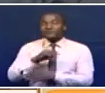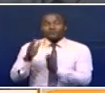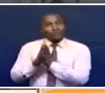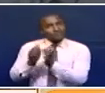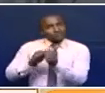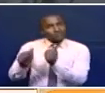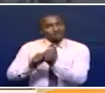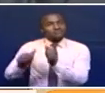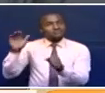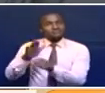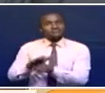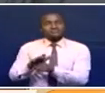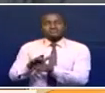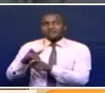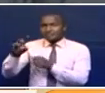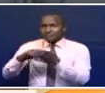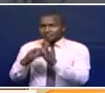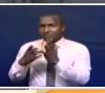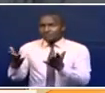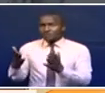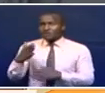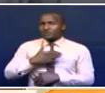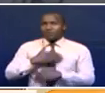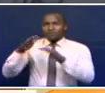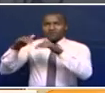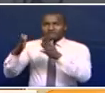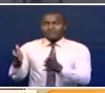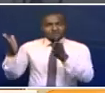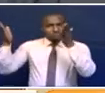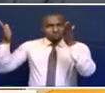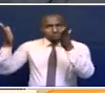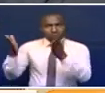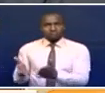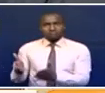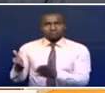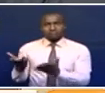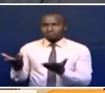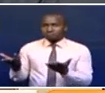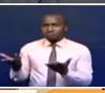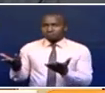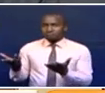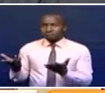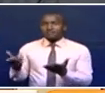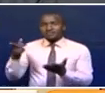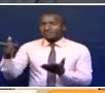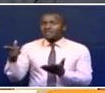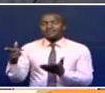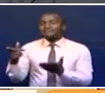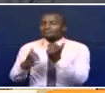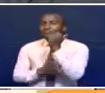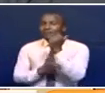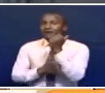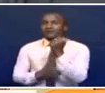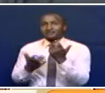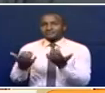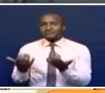maize. What does that mean to our farmers in the Rift Valley? Of course, they're reduced to nothing. So these